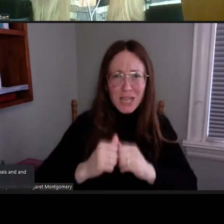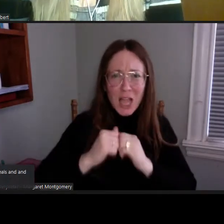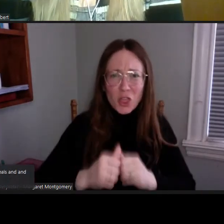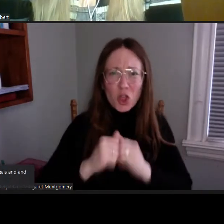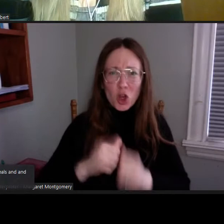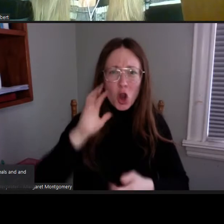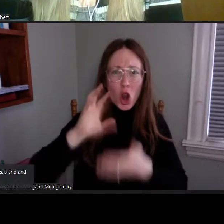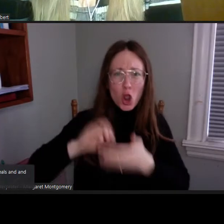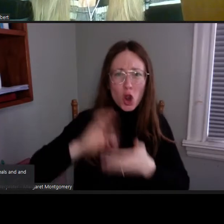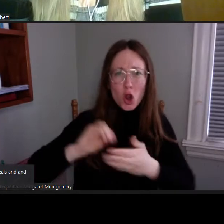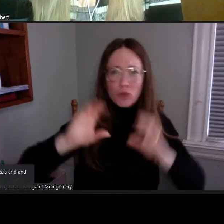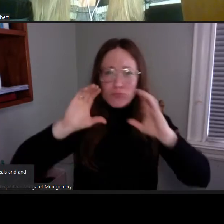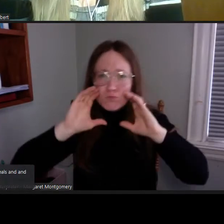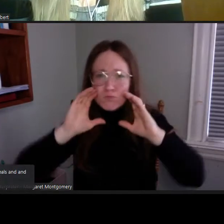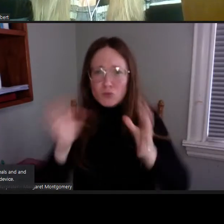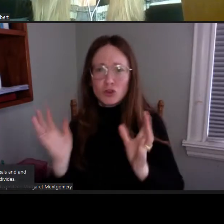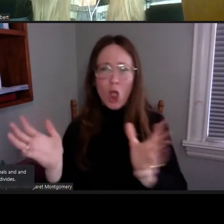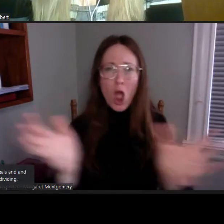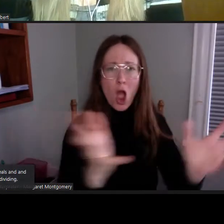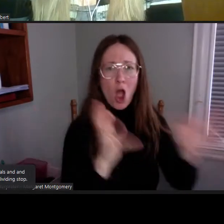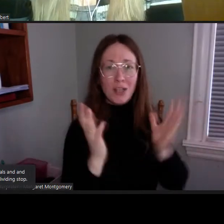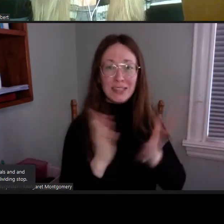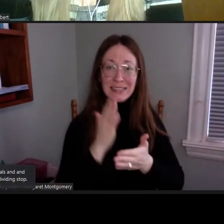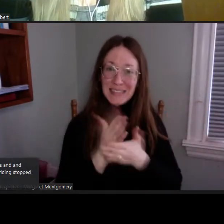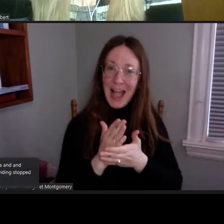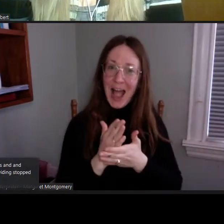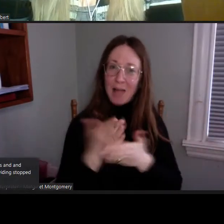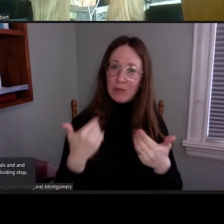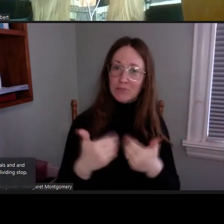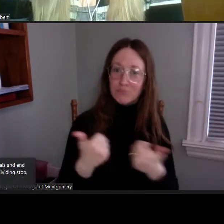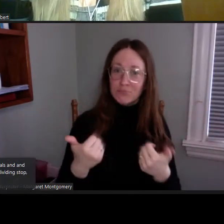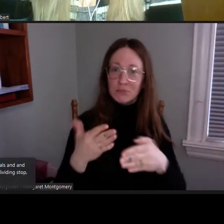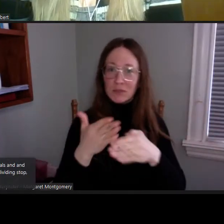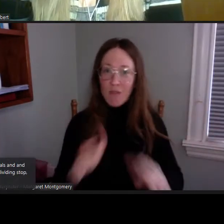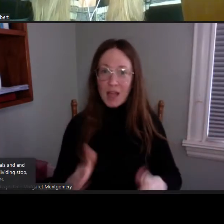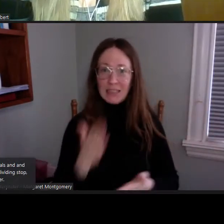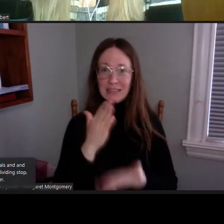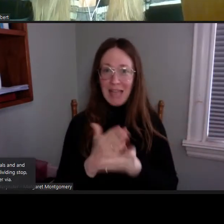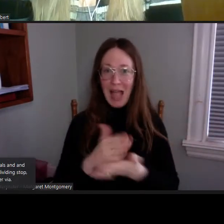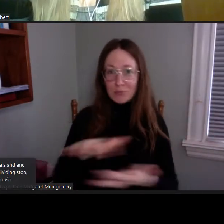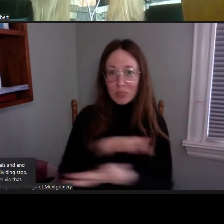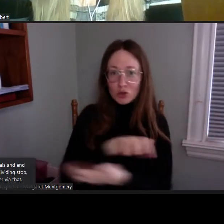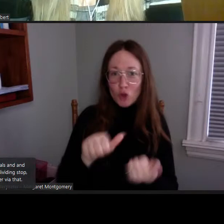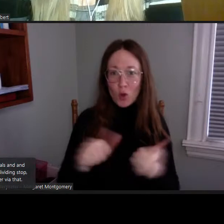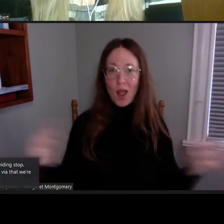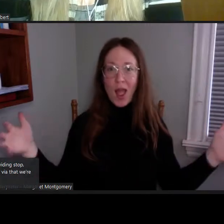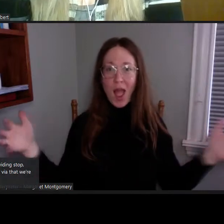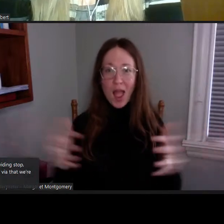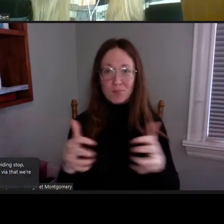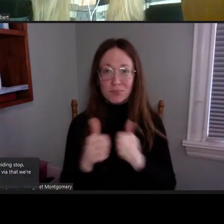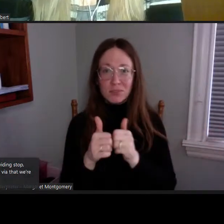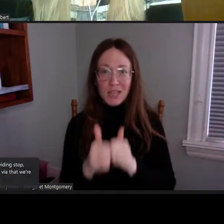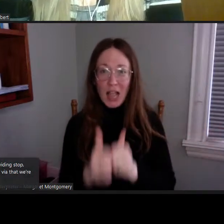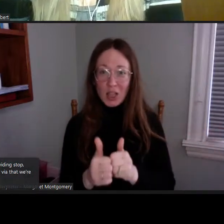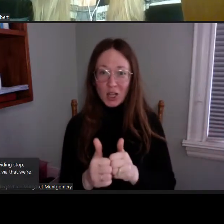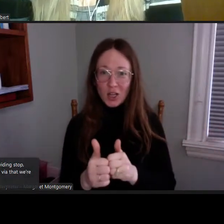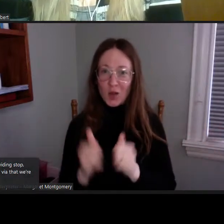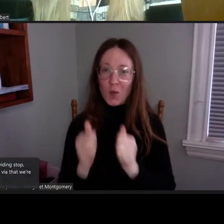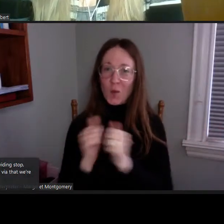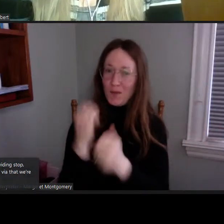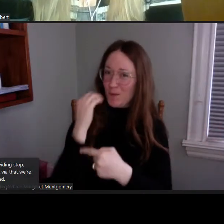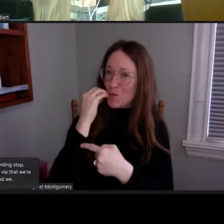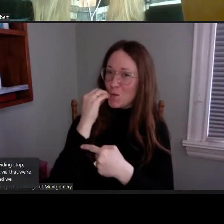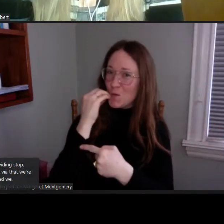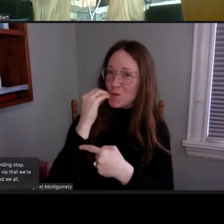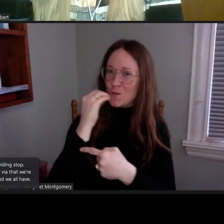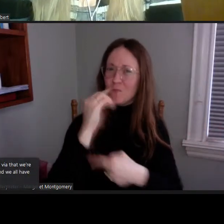other. So stop dividing, stop destroying, bring us together via that we're all part of the human existence, and